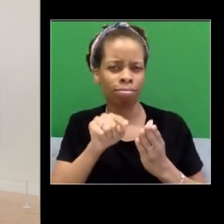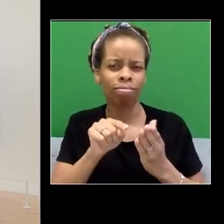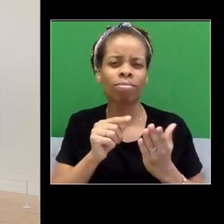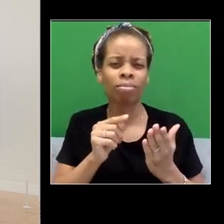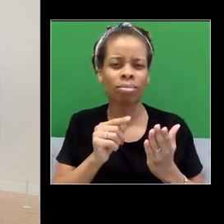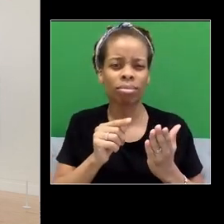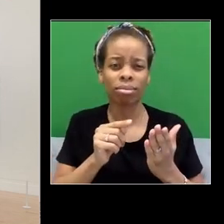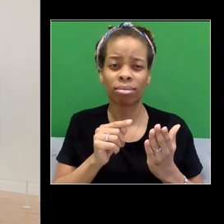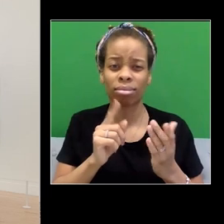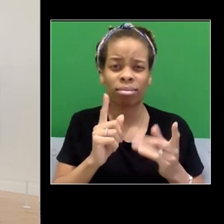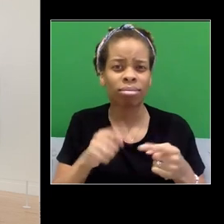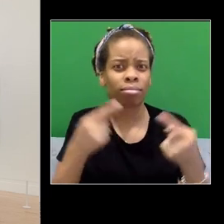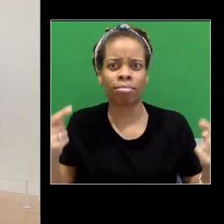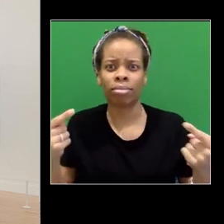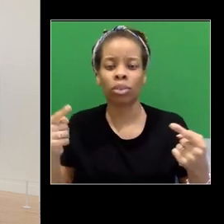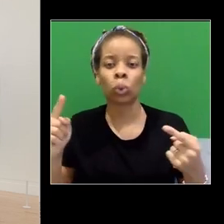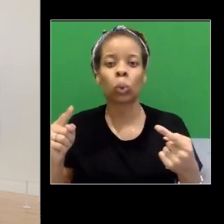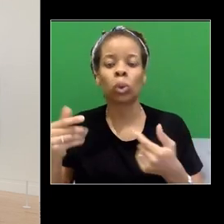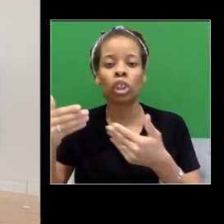the model of the kind of studio portrait, but